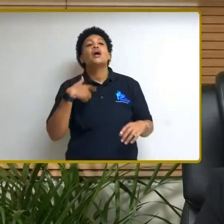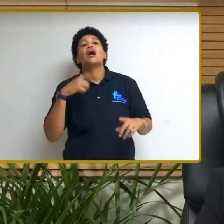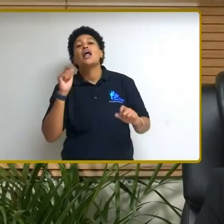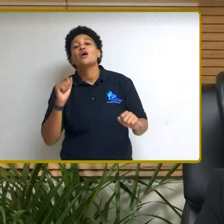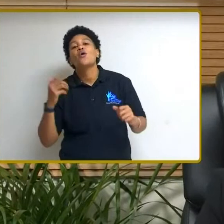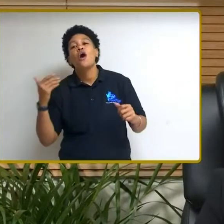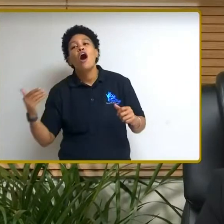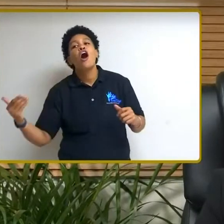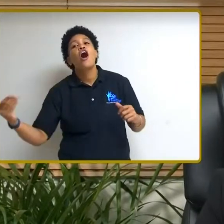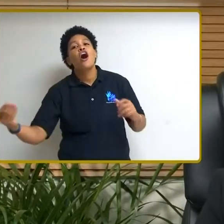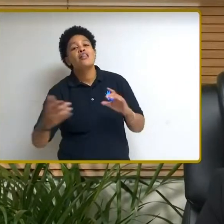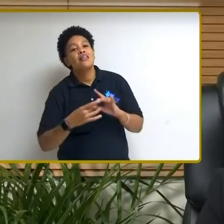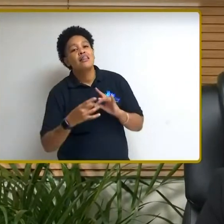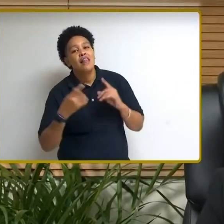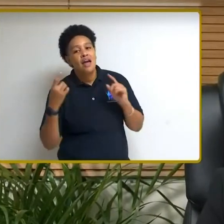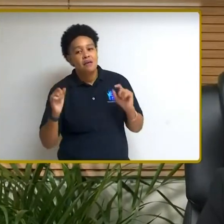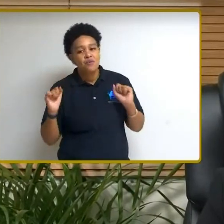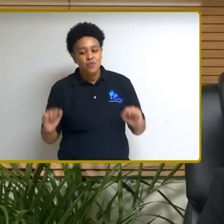could go on and on.